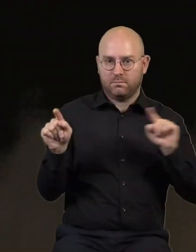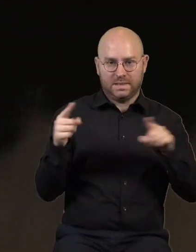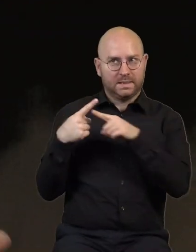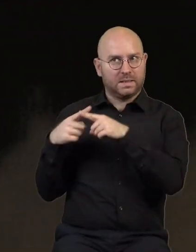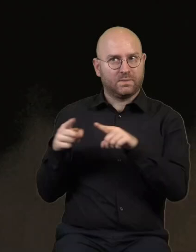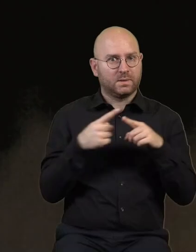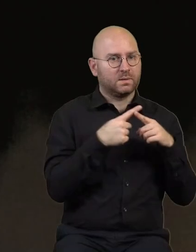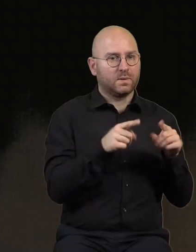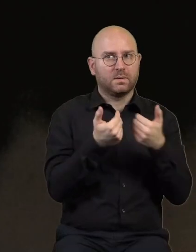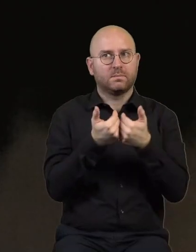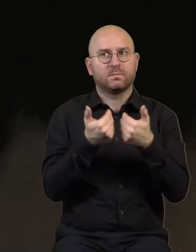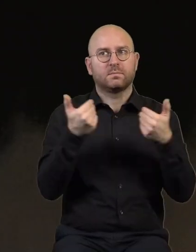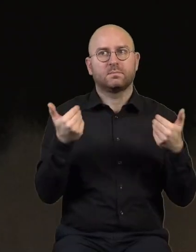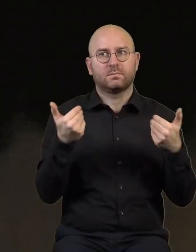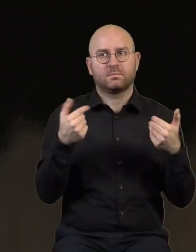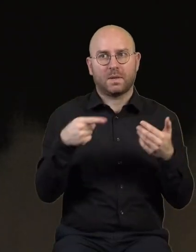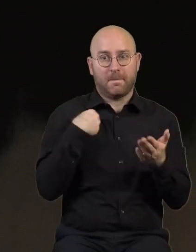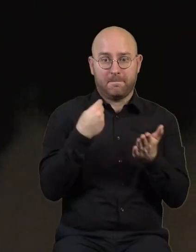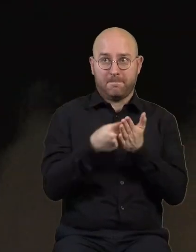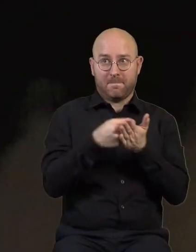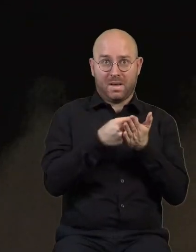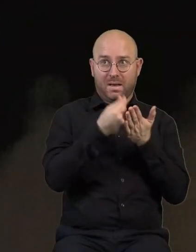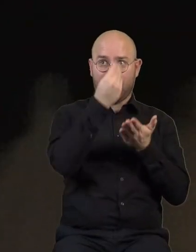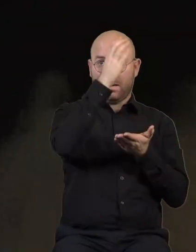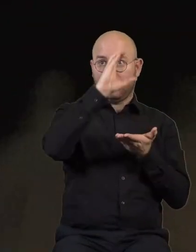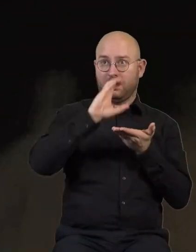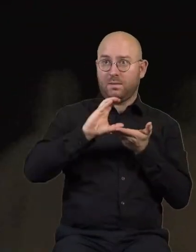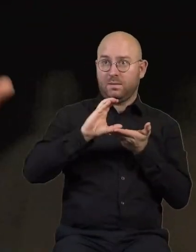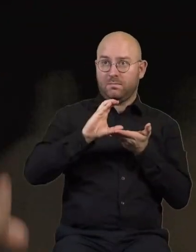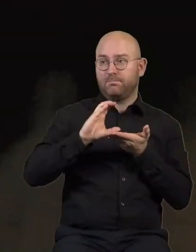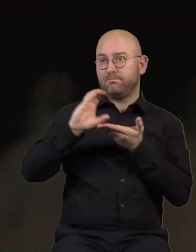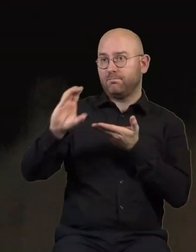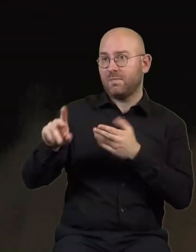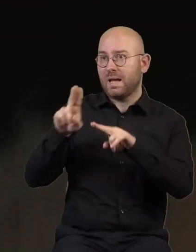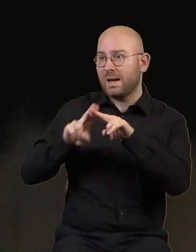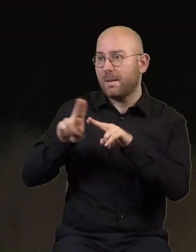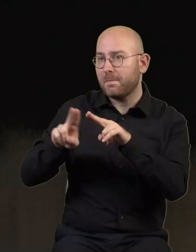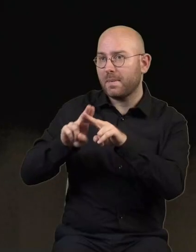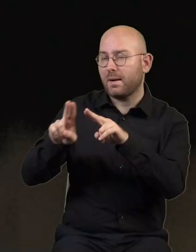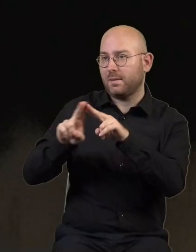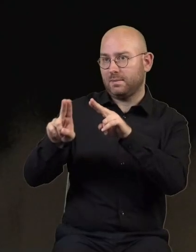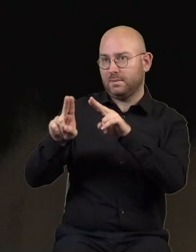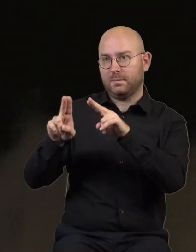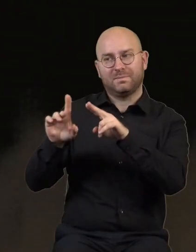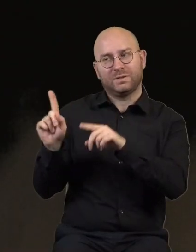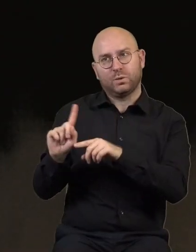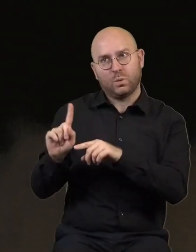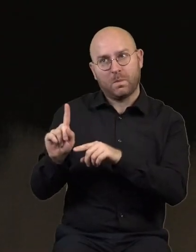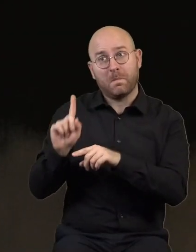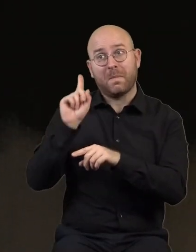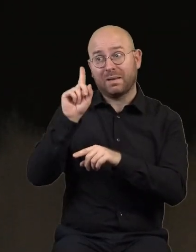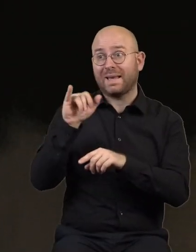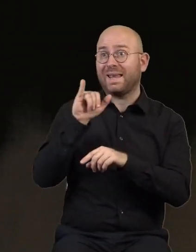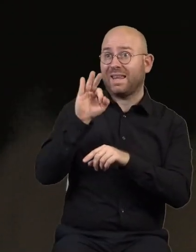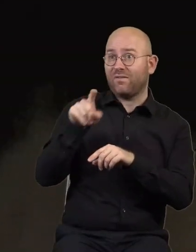an adaptation of the infrastructure to military mobility, or an important